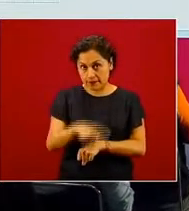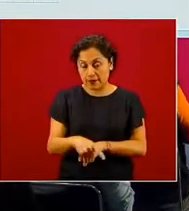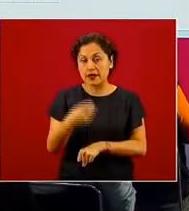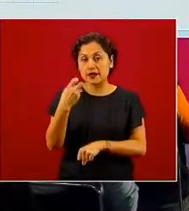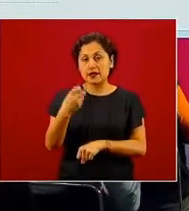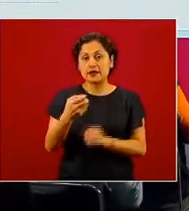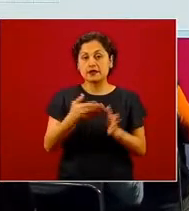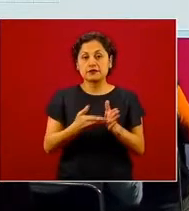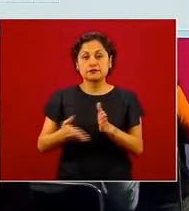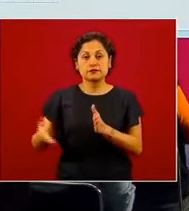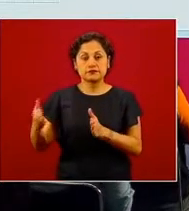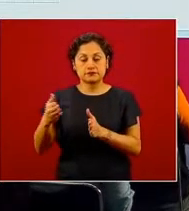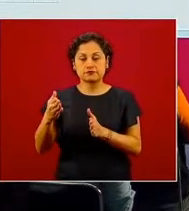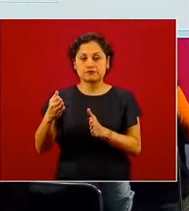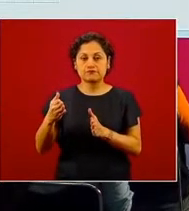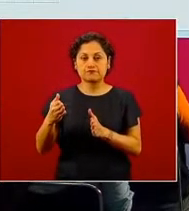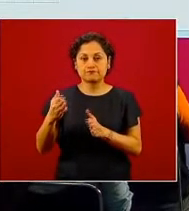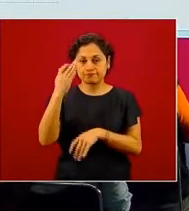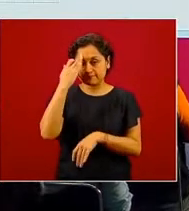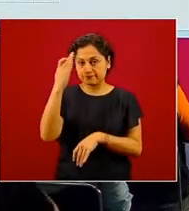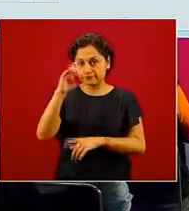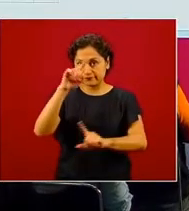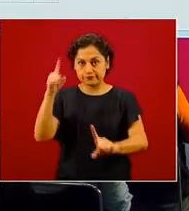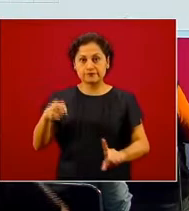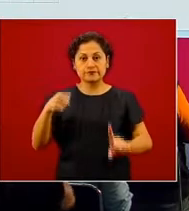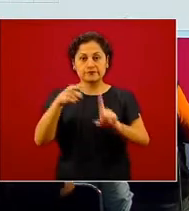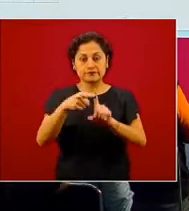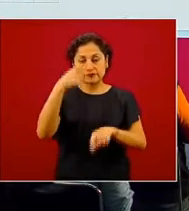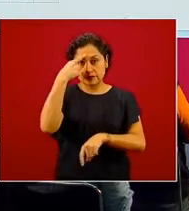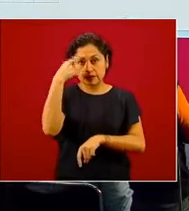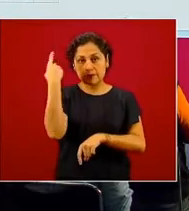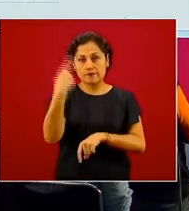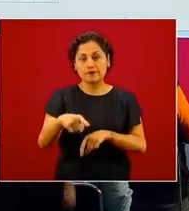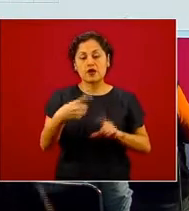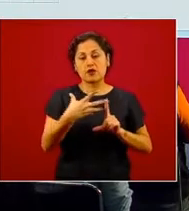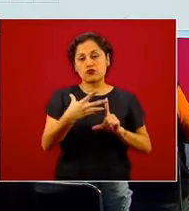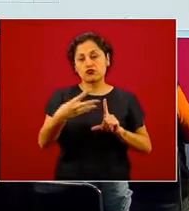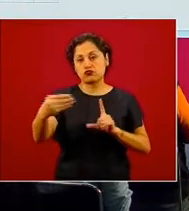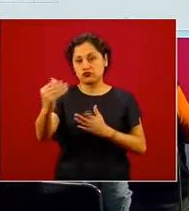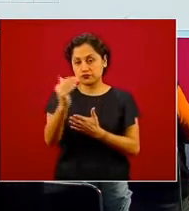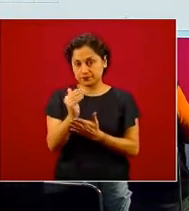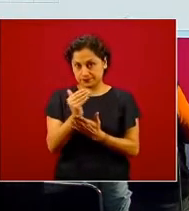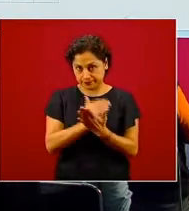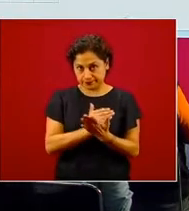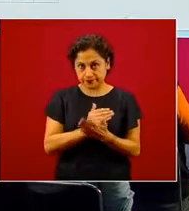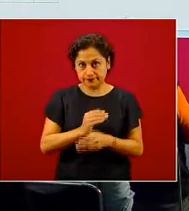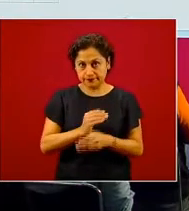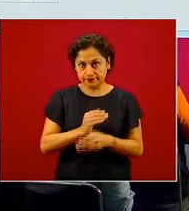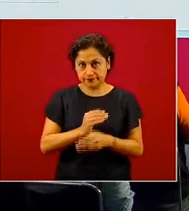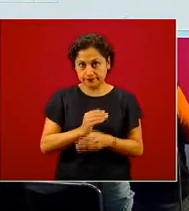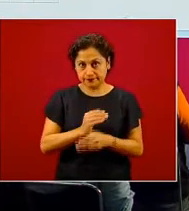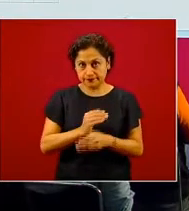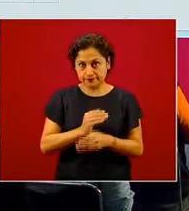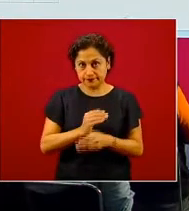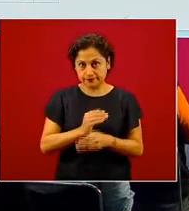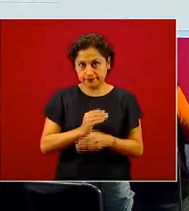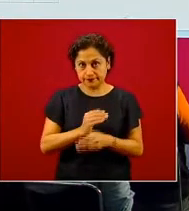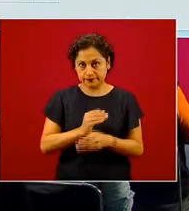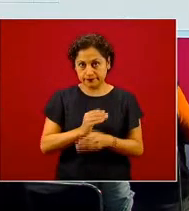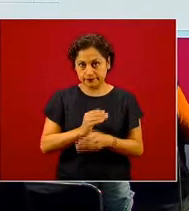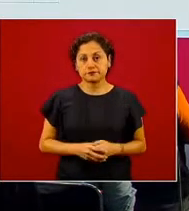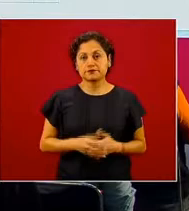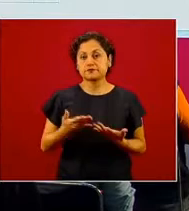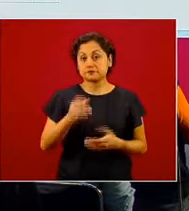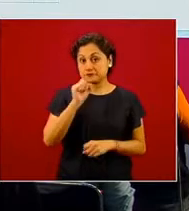As you all know, the purpose of this campaign was to mitigate transmission and reduce